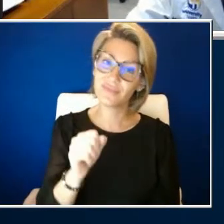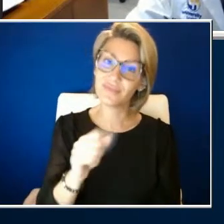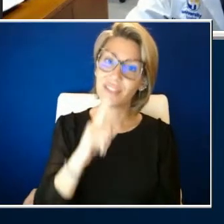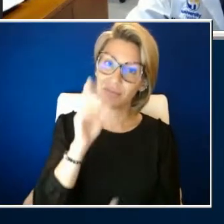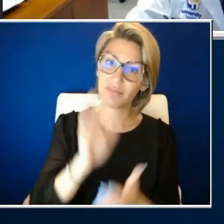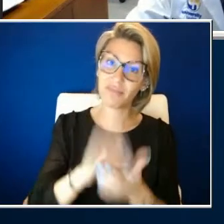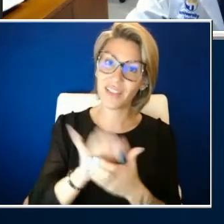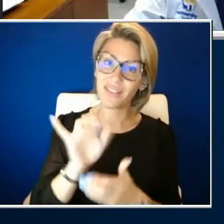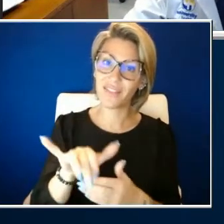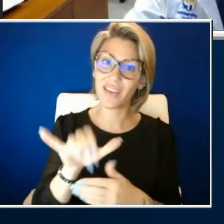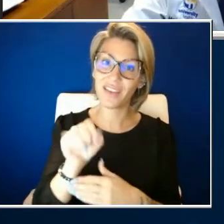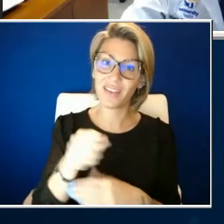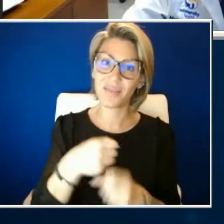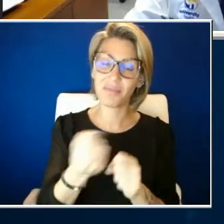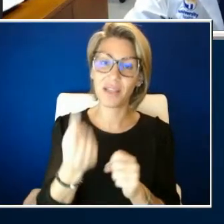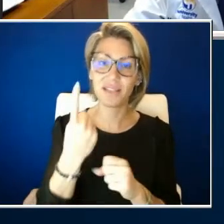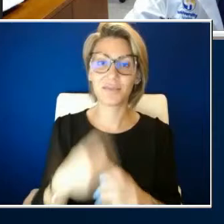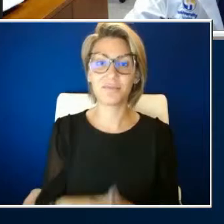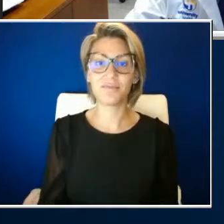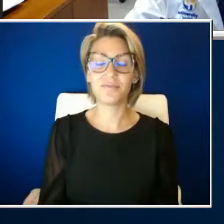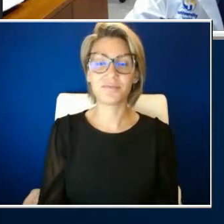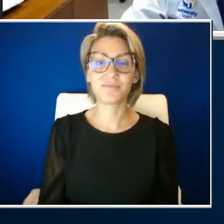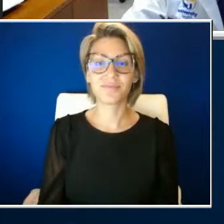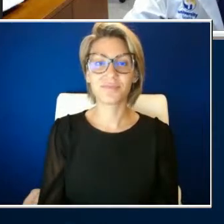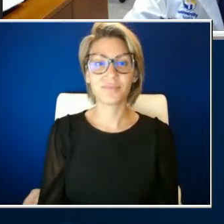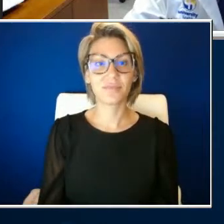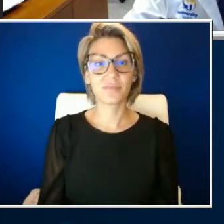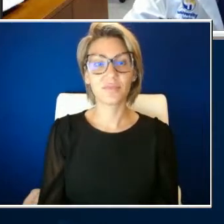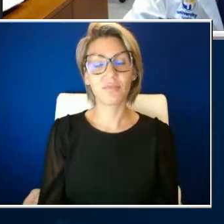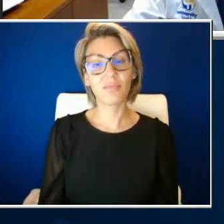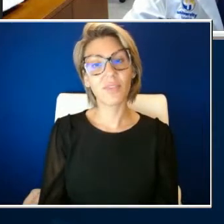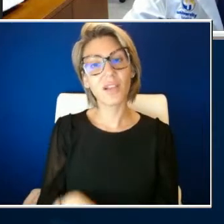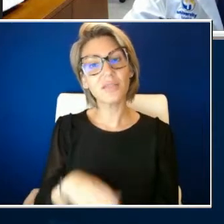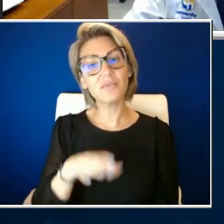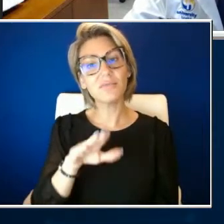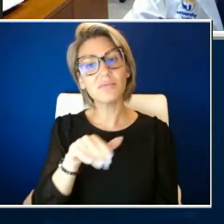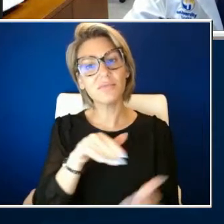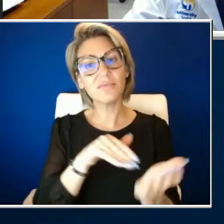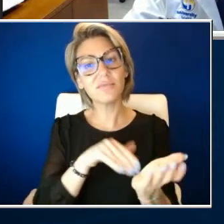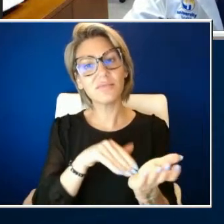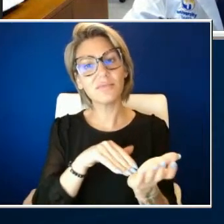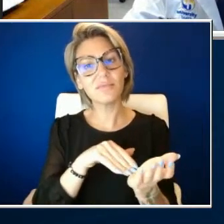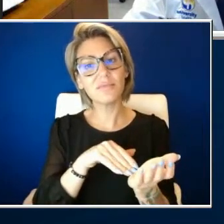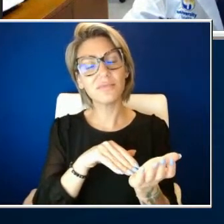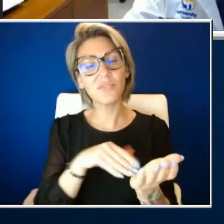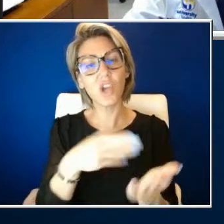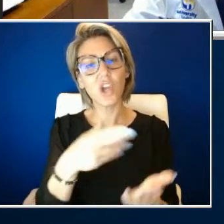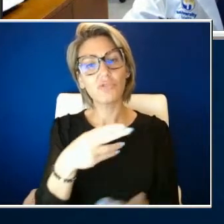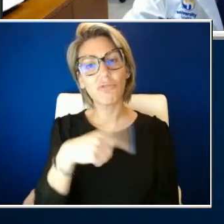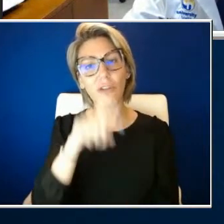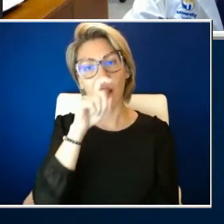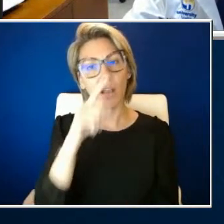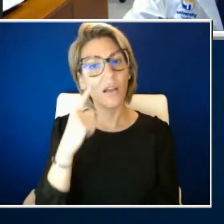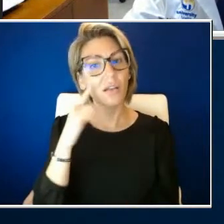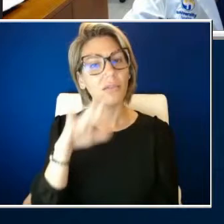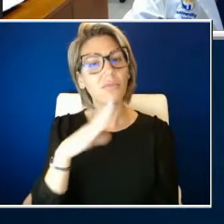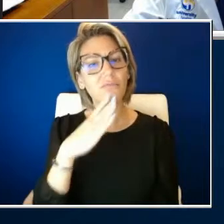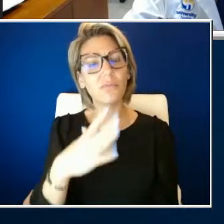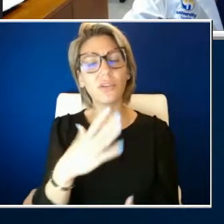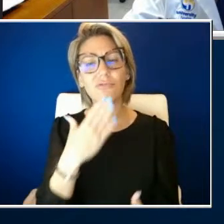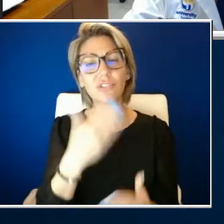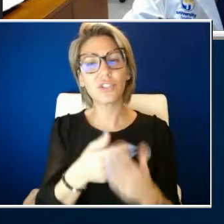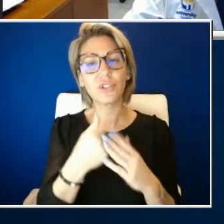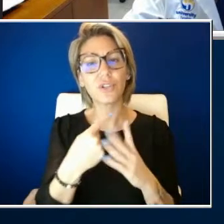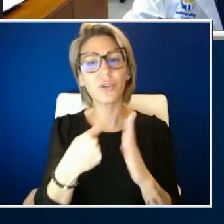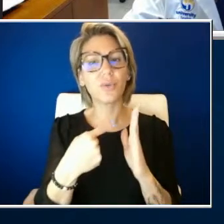sense to me about that. Hawkeye, Bill's raised a good point about the RSV vaccine. When is the